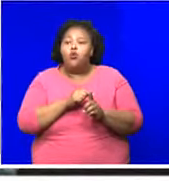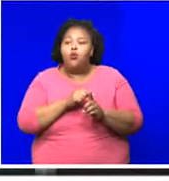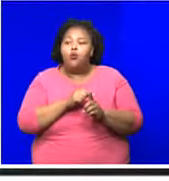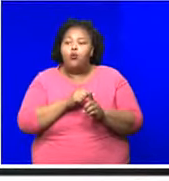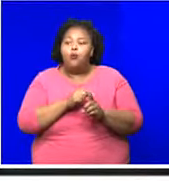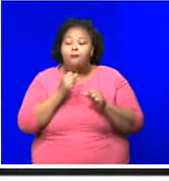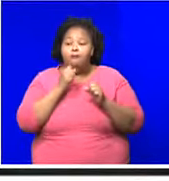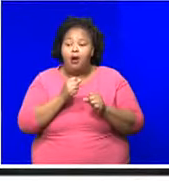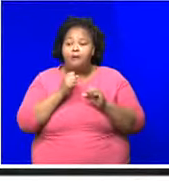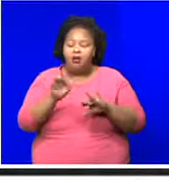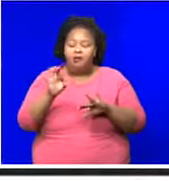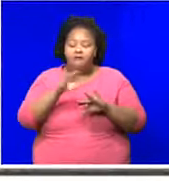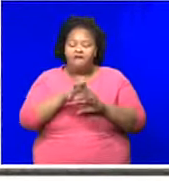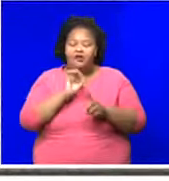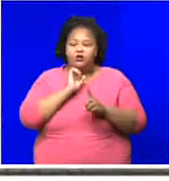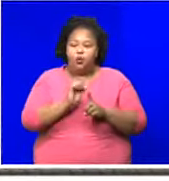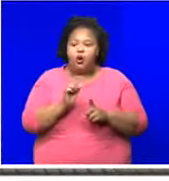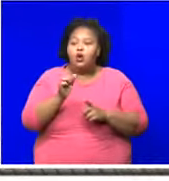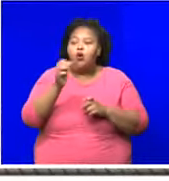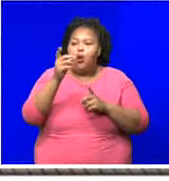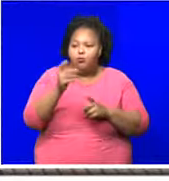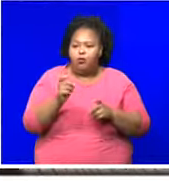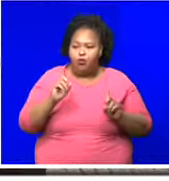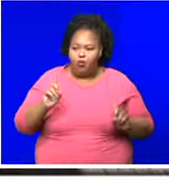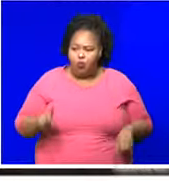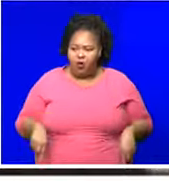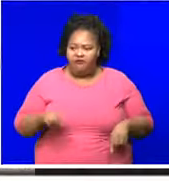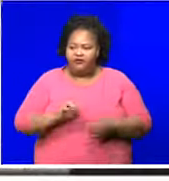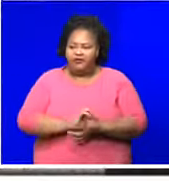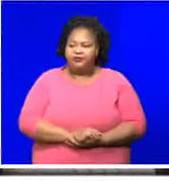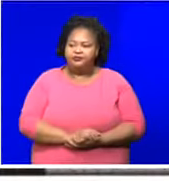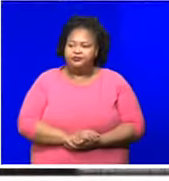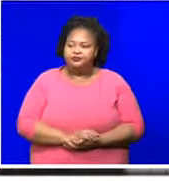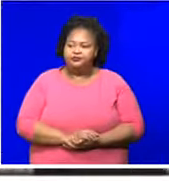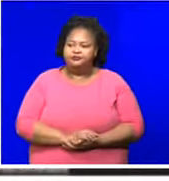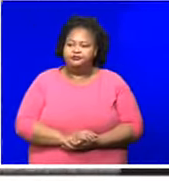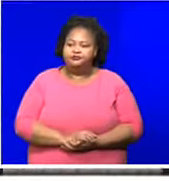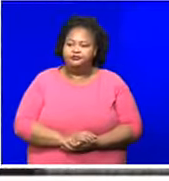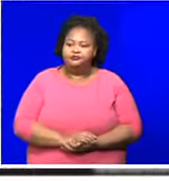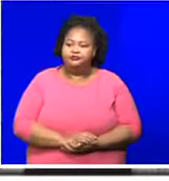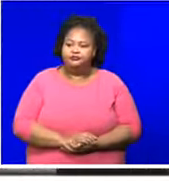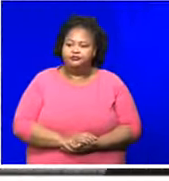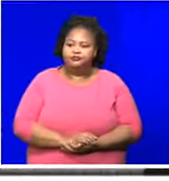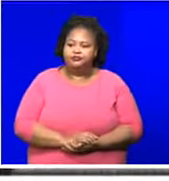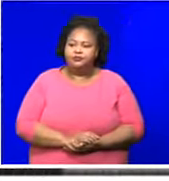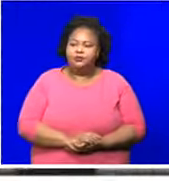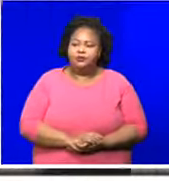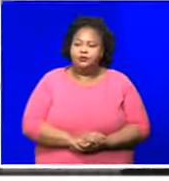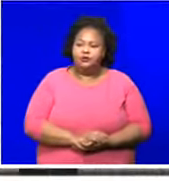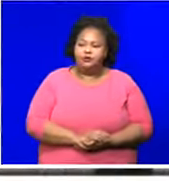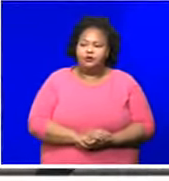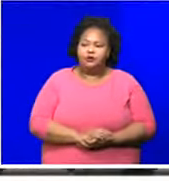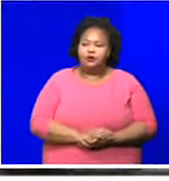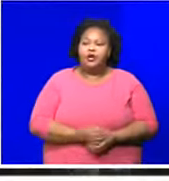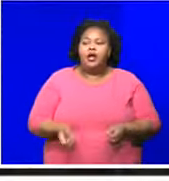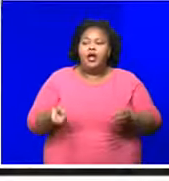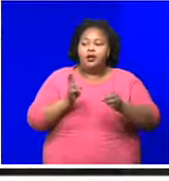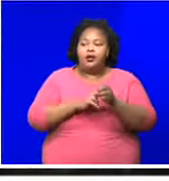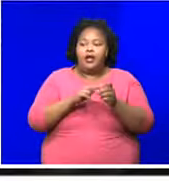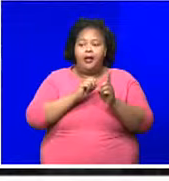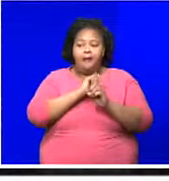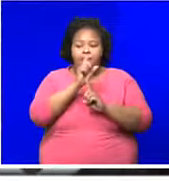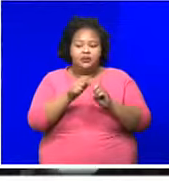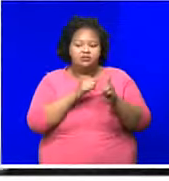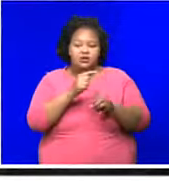no evidence suggesting that he will evade trial if granted bail. The accused person also mentioned that there